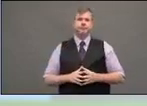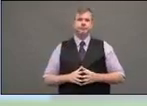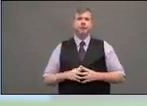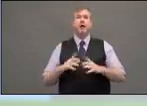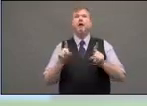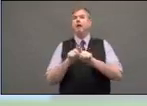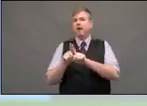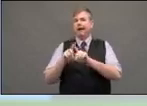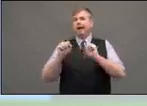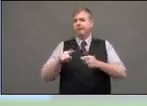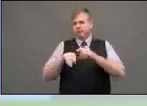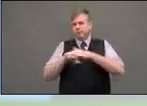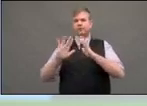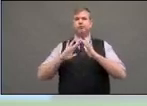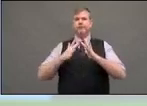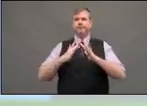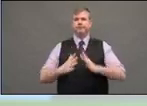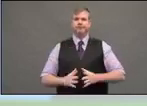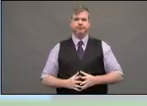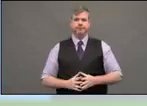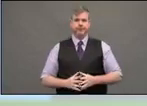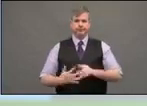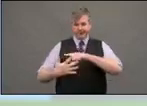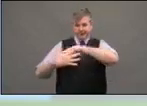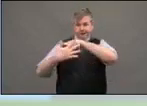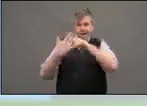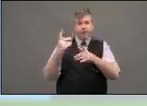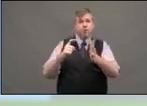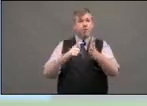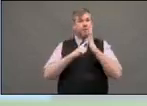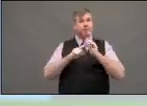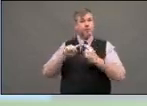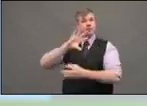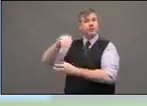able to meet those qualifications, you can go to